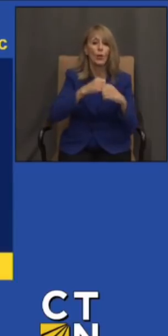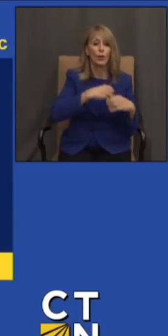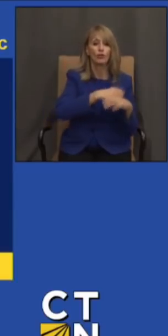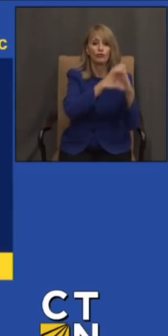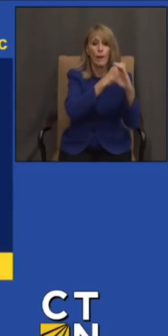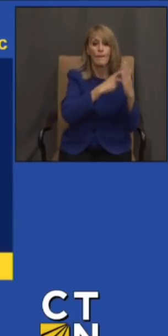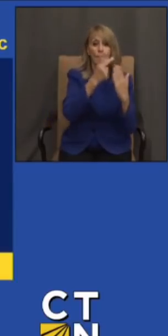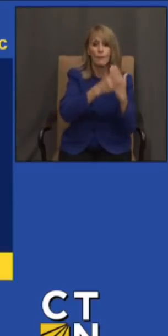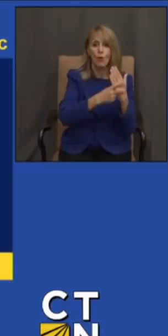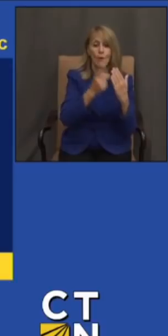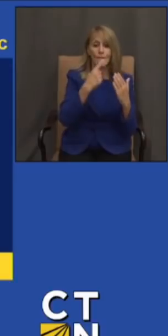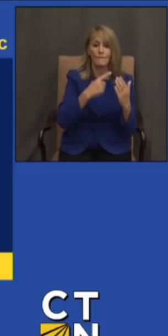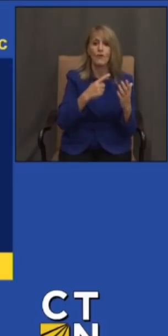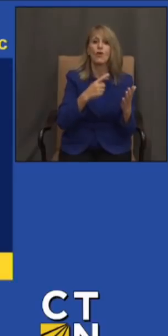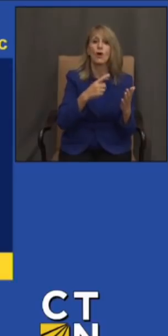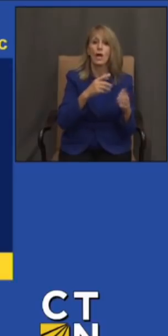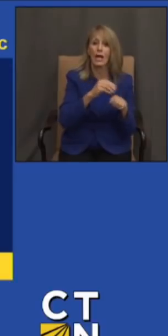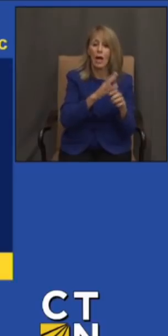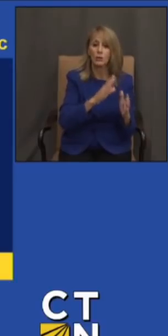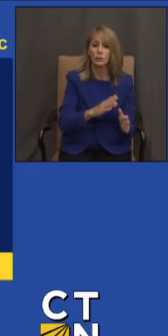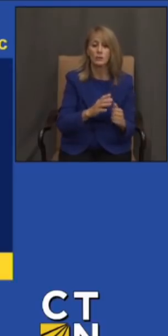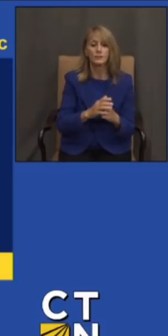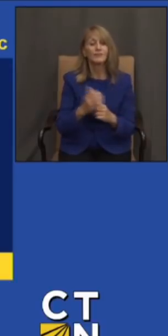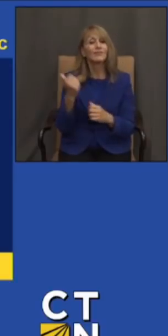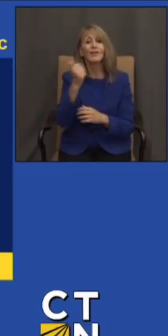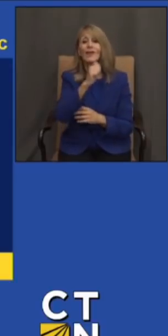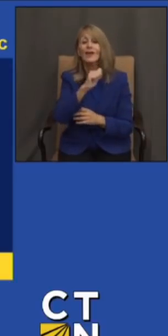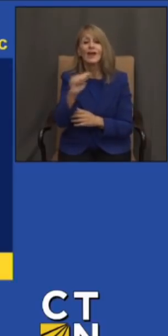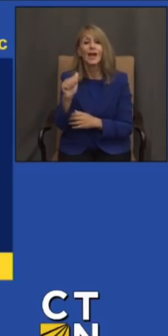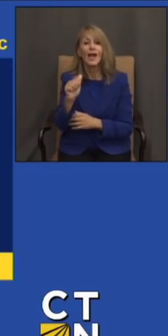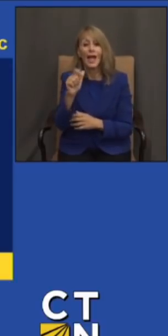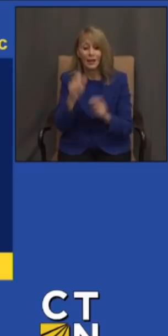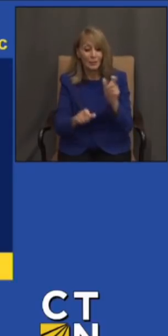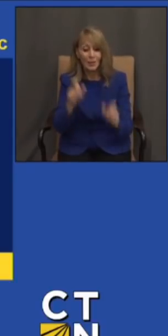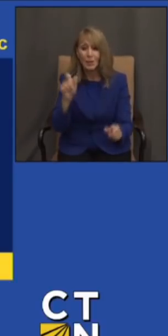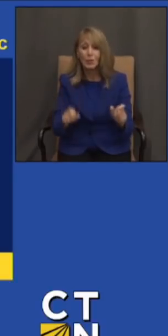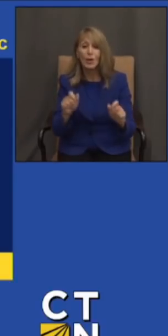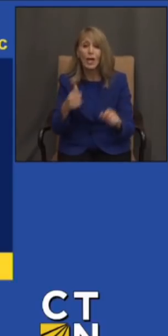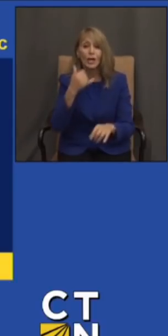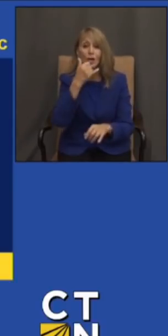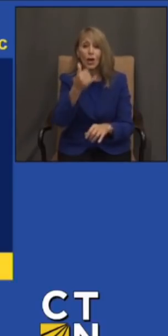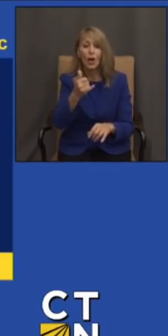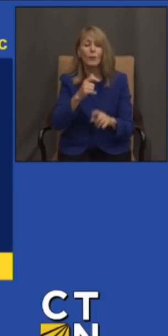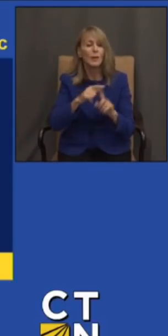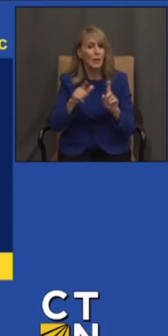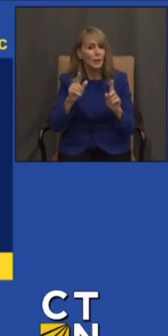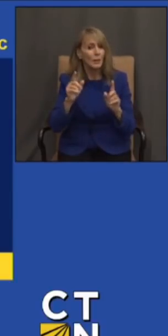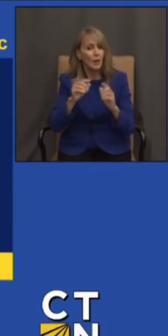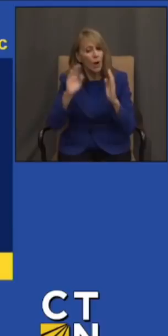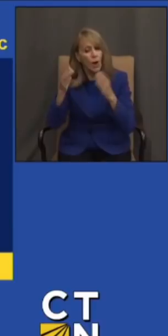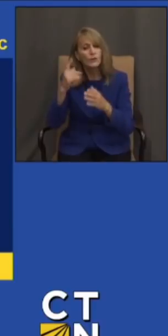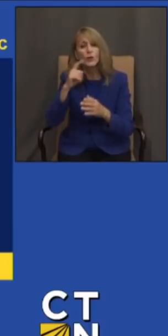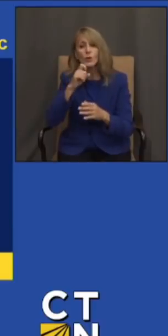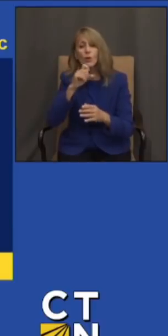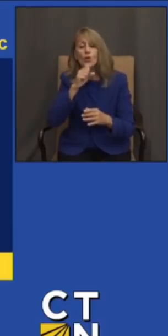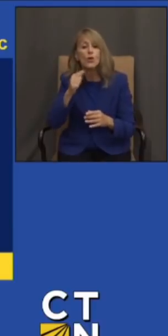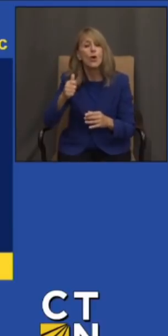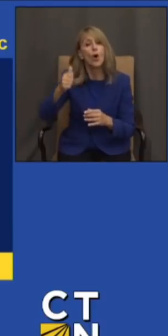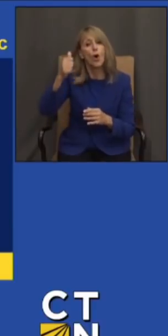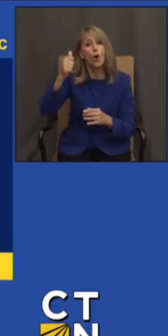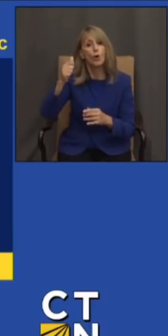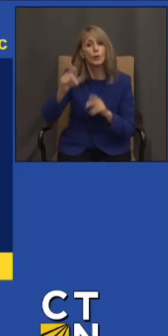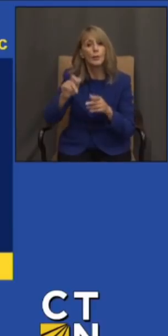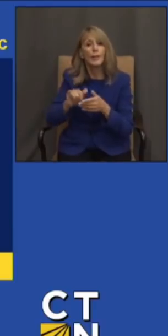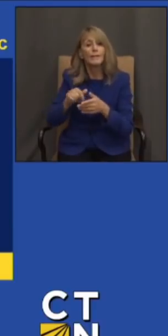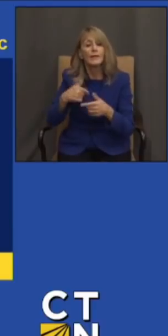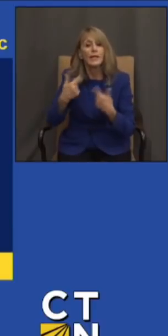program. Again, it's available for anybody. But there also is a focus on older individuals living in